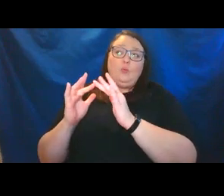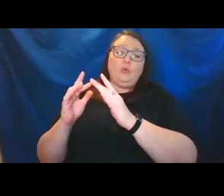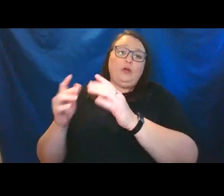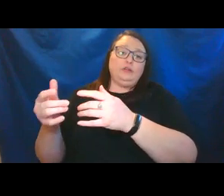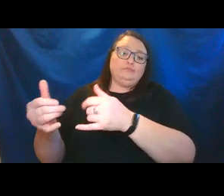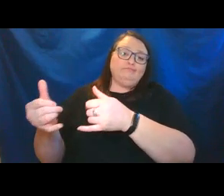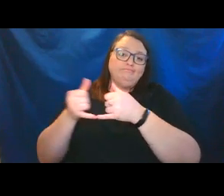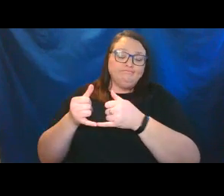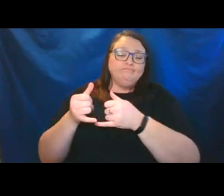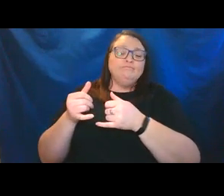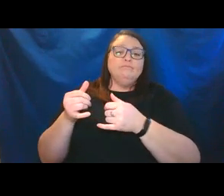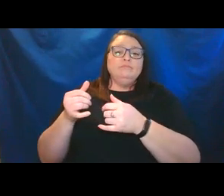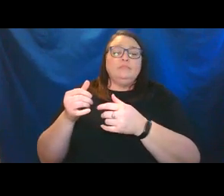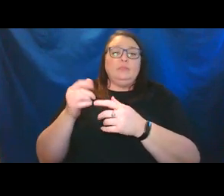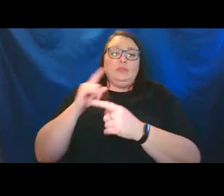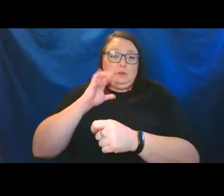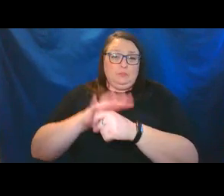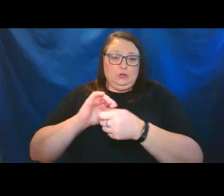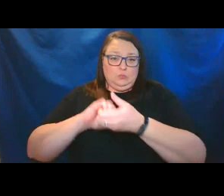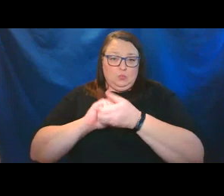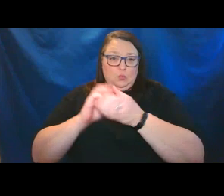committed partners, we